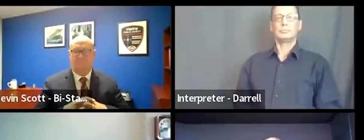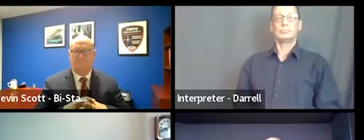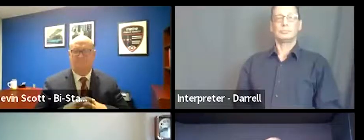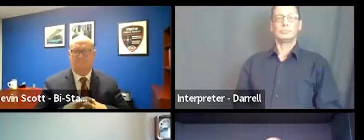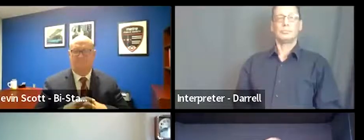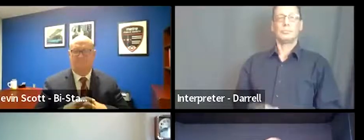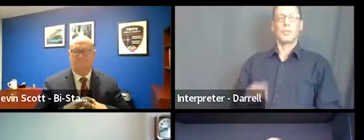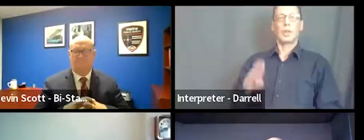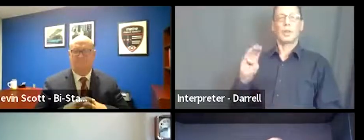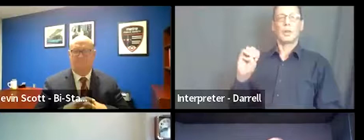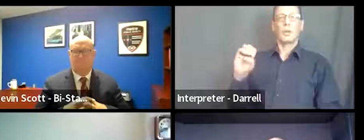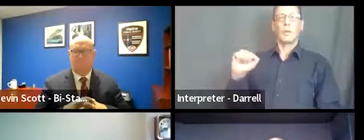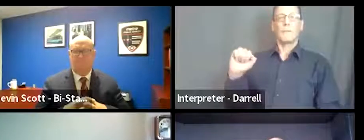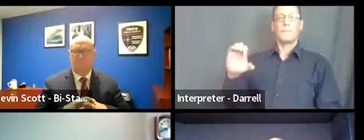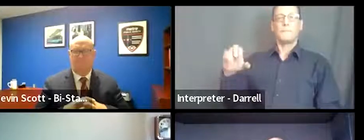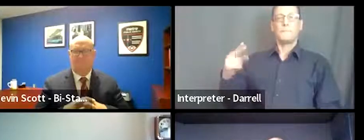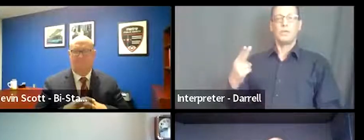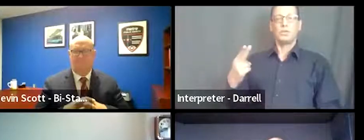Commissioner Beach. Here.